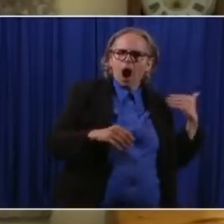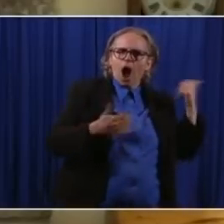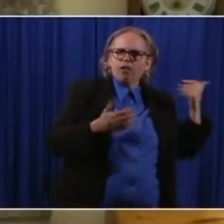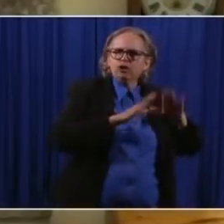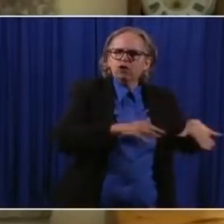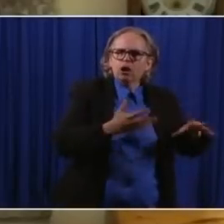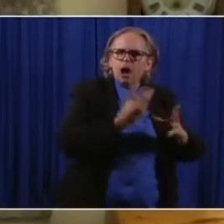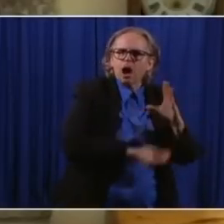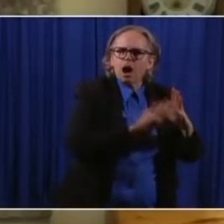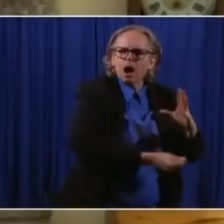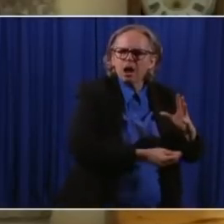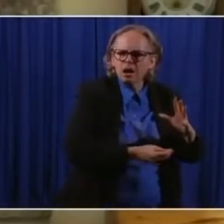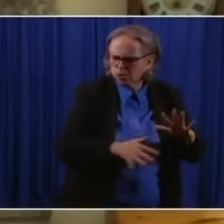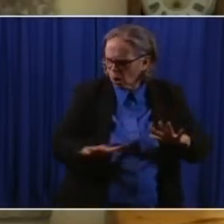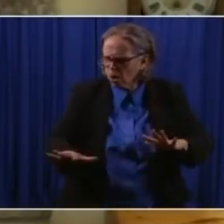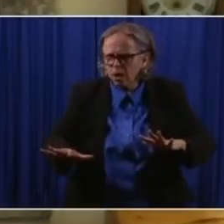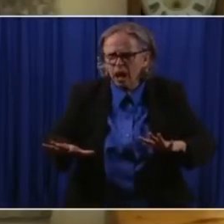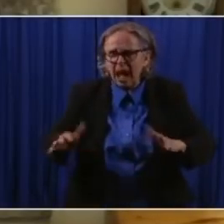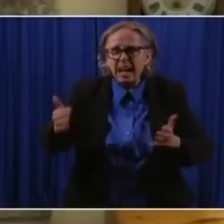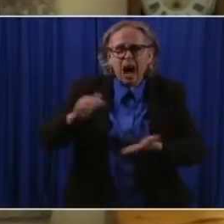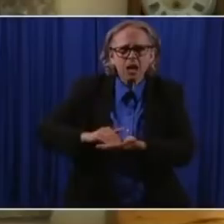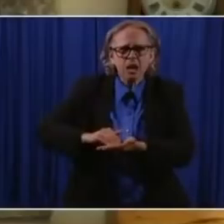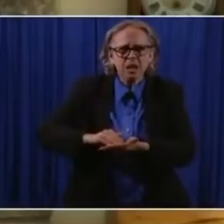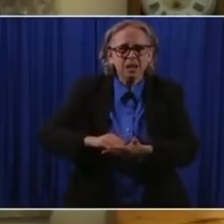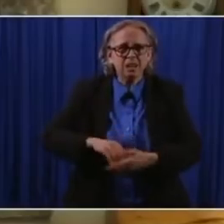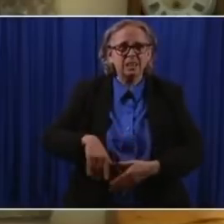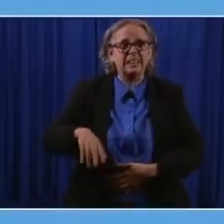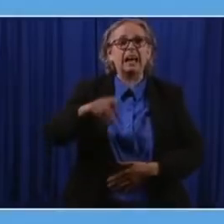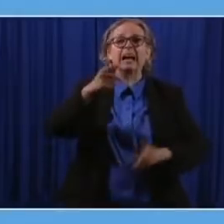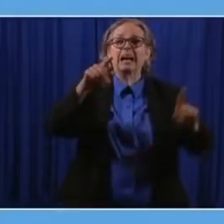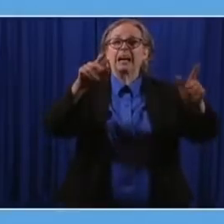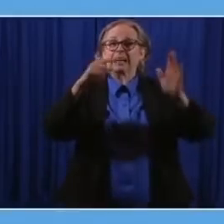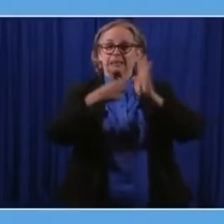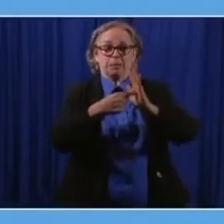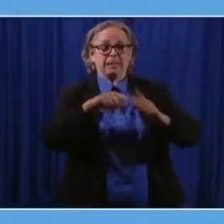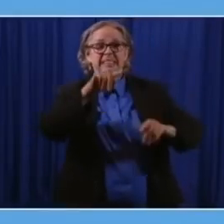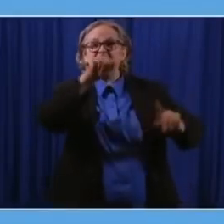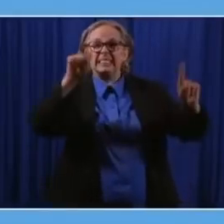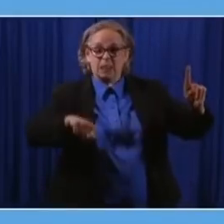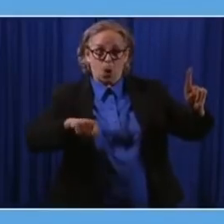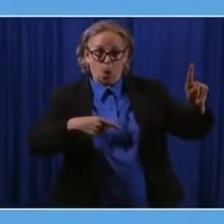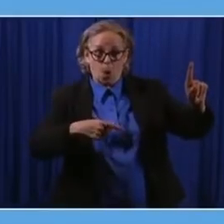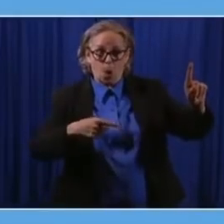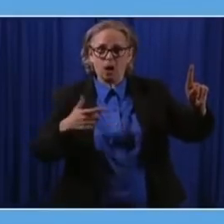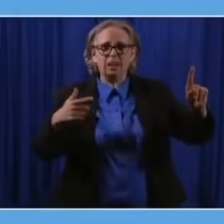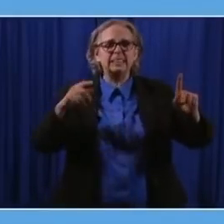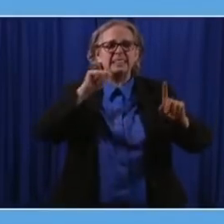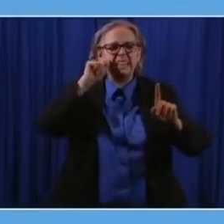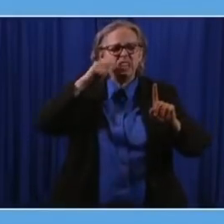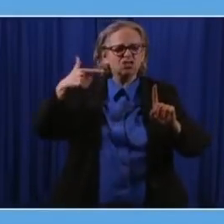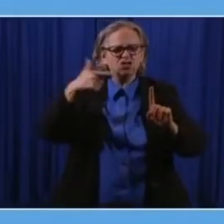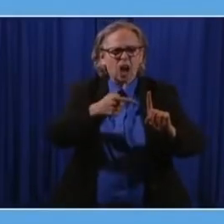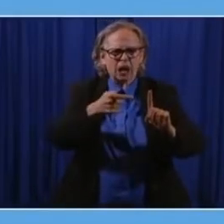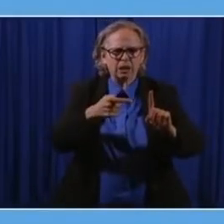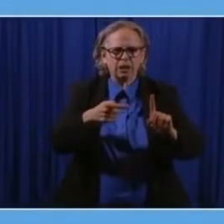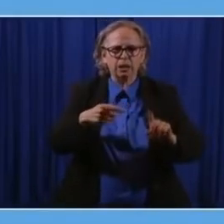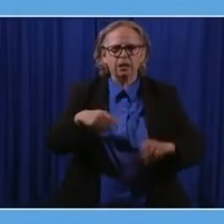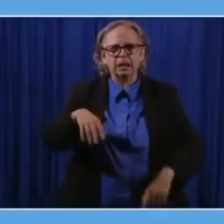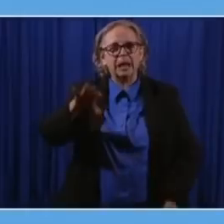Teen shot, killed in central Toledo, marks 9th homicide in August. Young